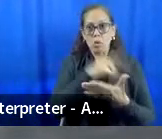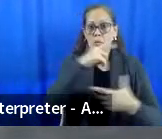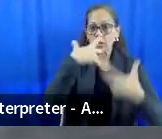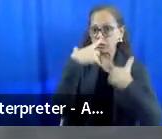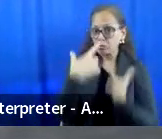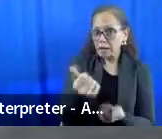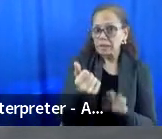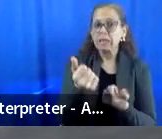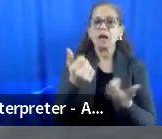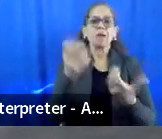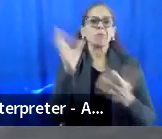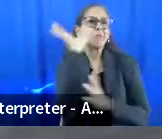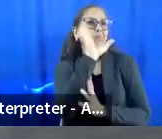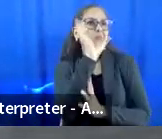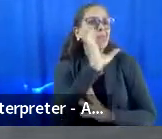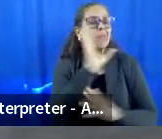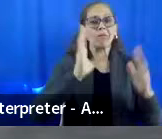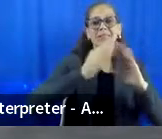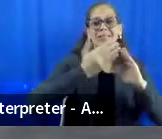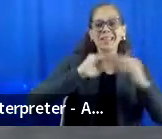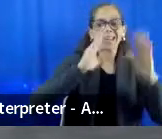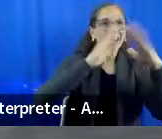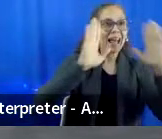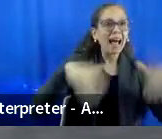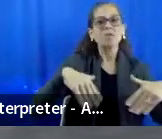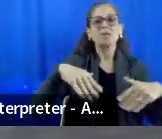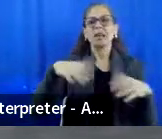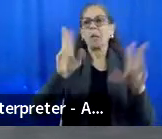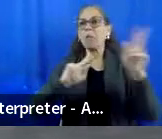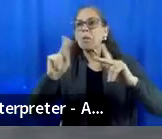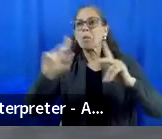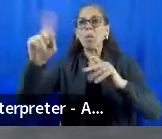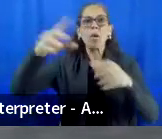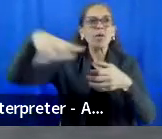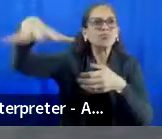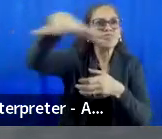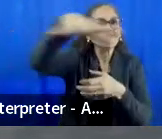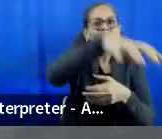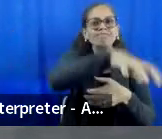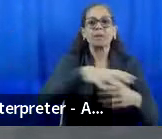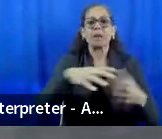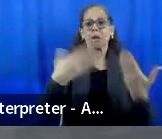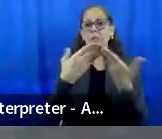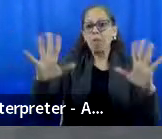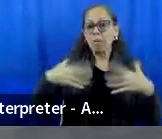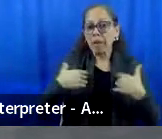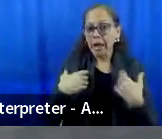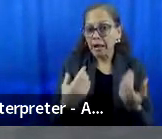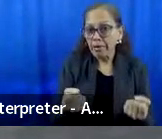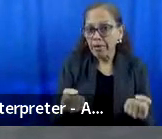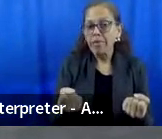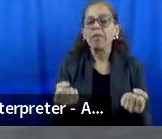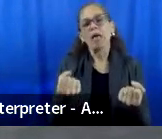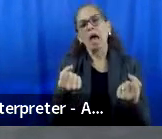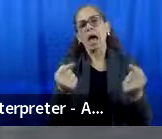the city's housing conditions, demographic patterns, public health, and